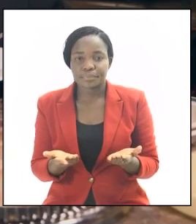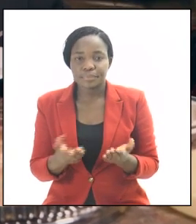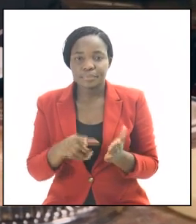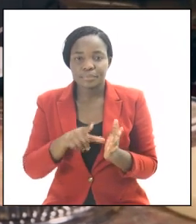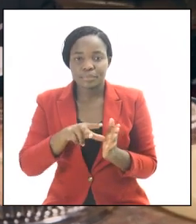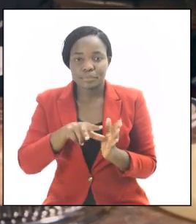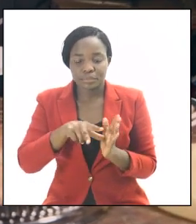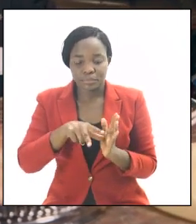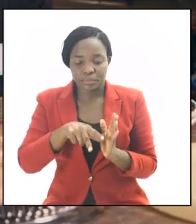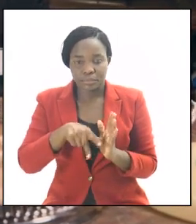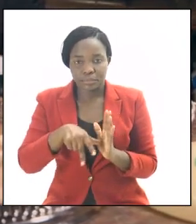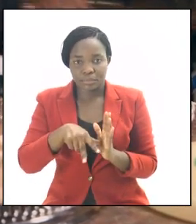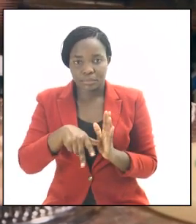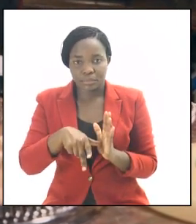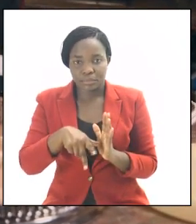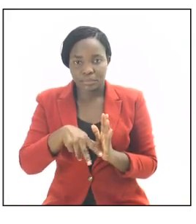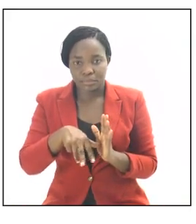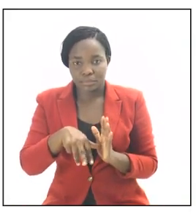Over here.